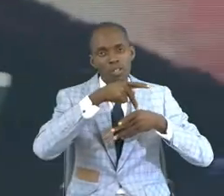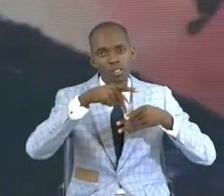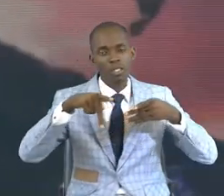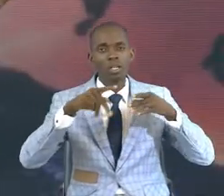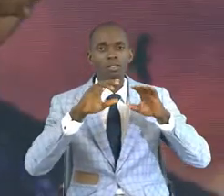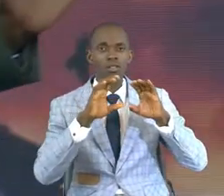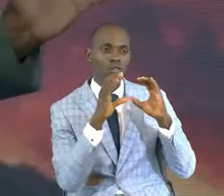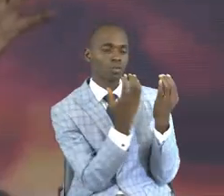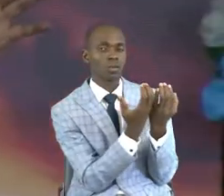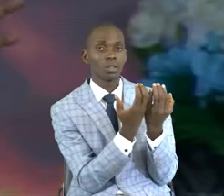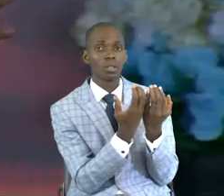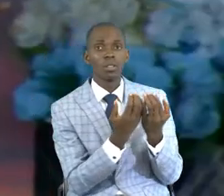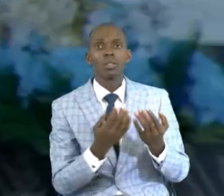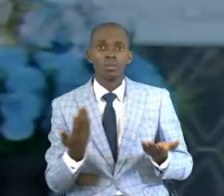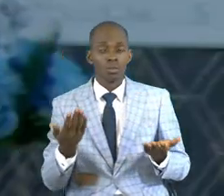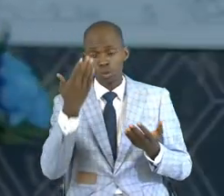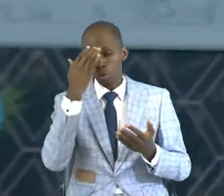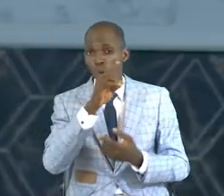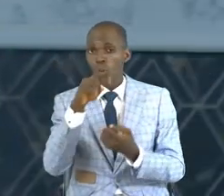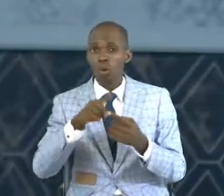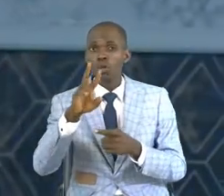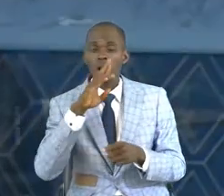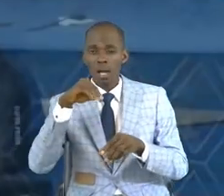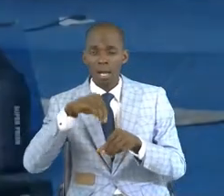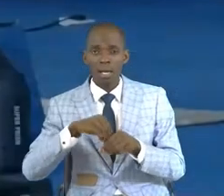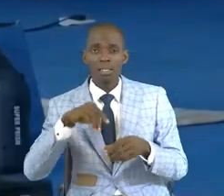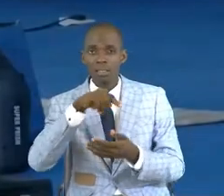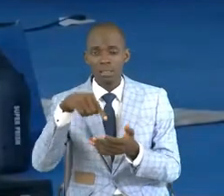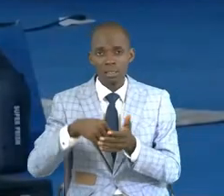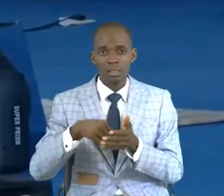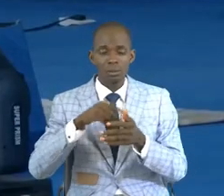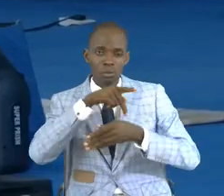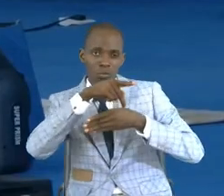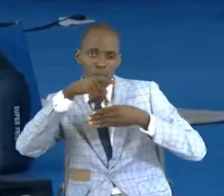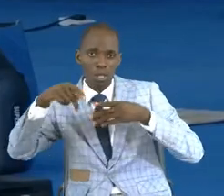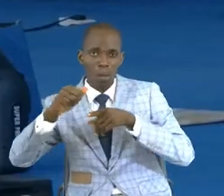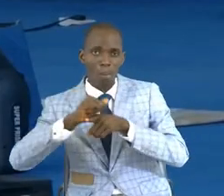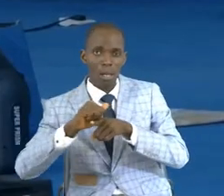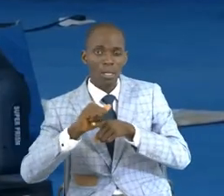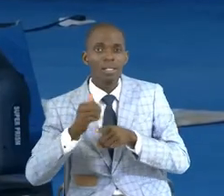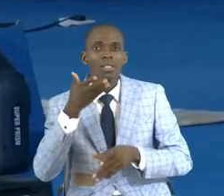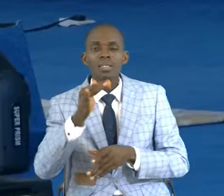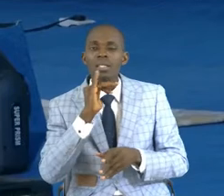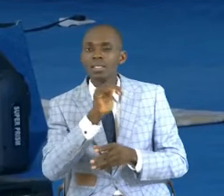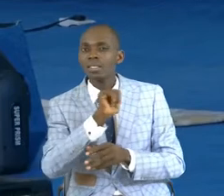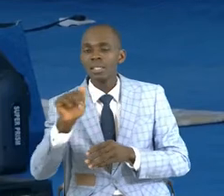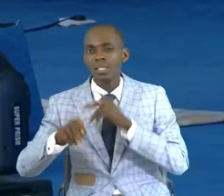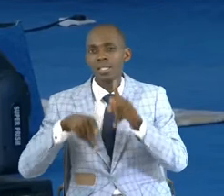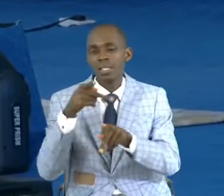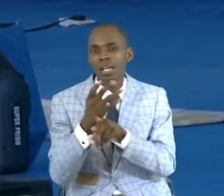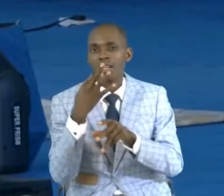this particular profession, there is an iniquity, there is a kind of sin,